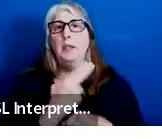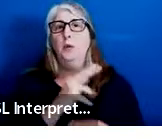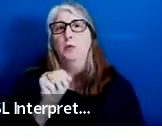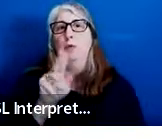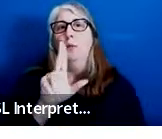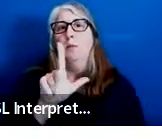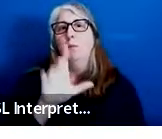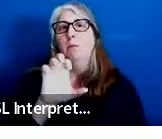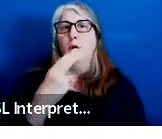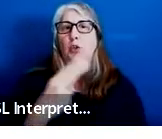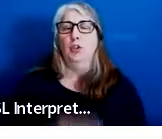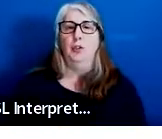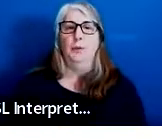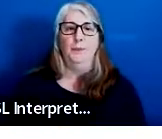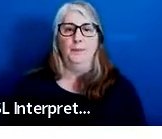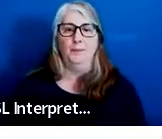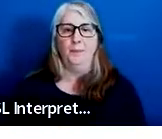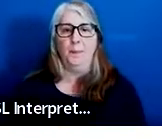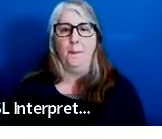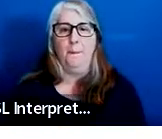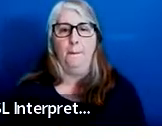Mulch Madness.